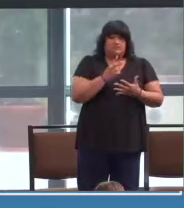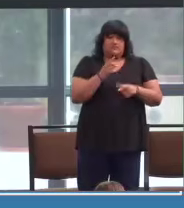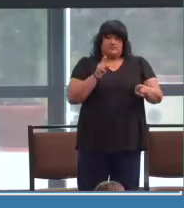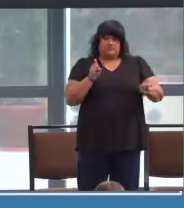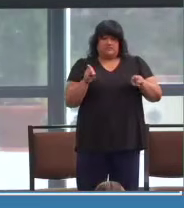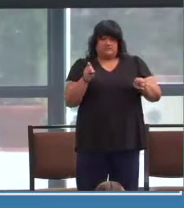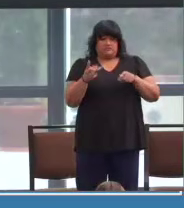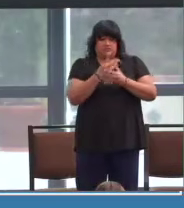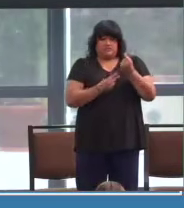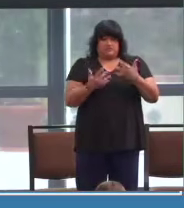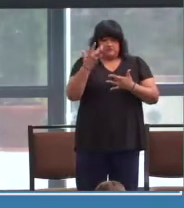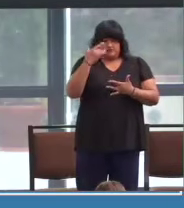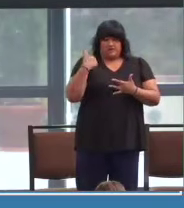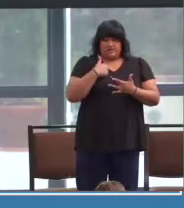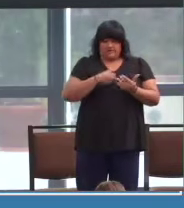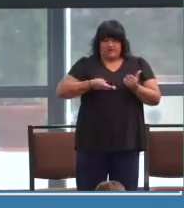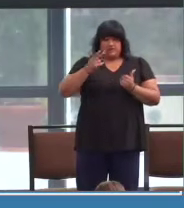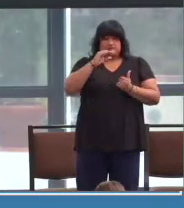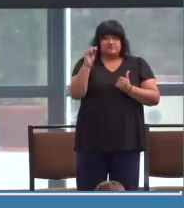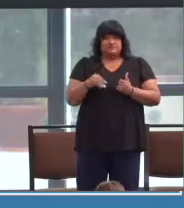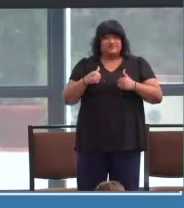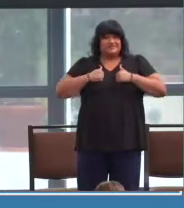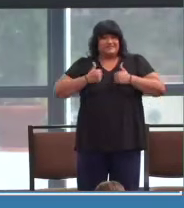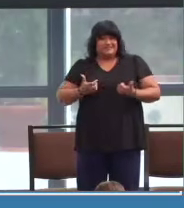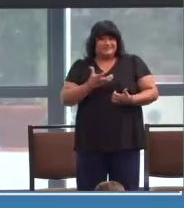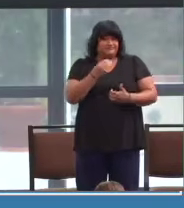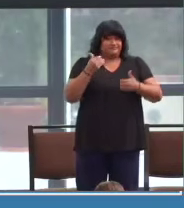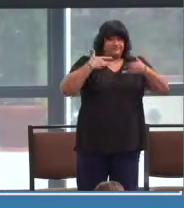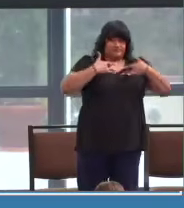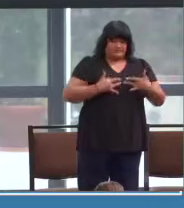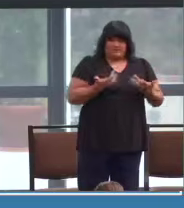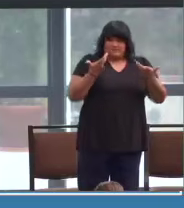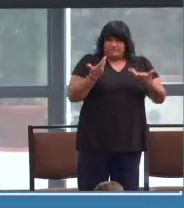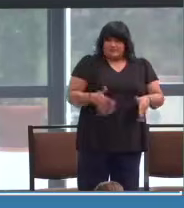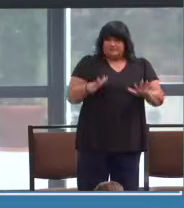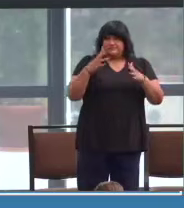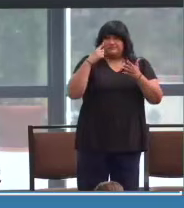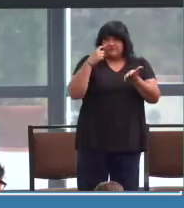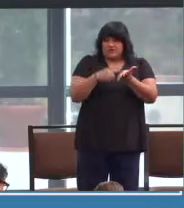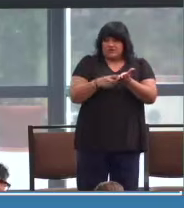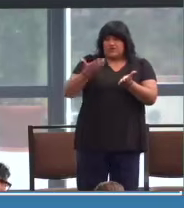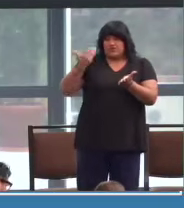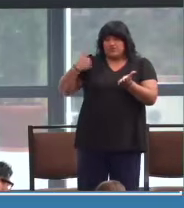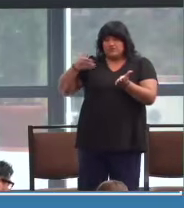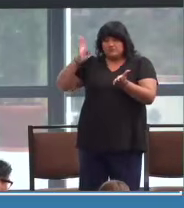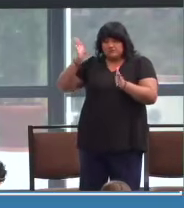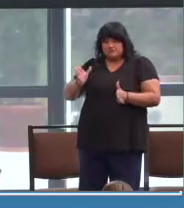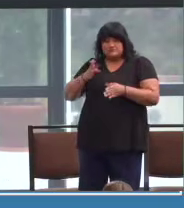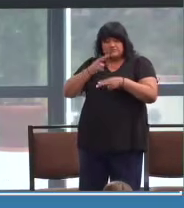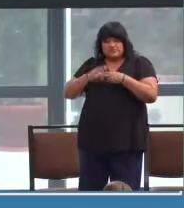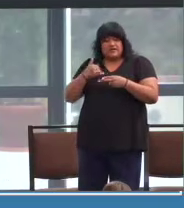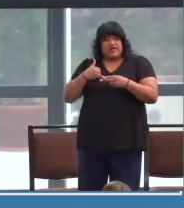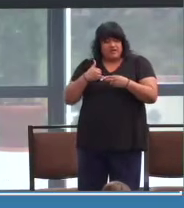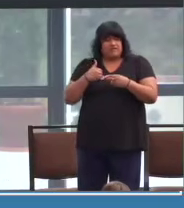prevalence of fatigue and depression. And we have already seen earlier with the other speakers that we have multiple